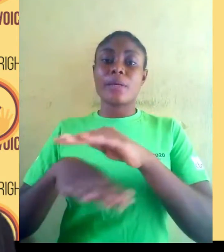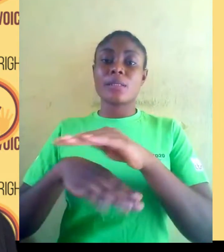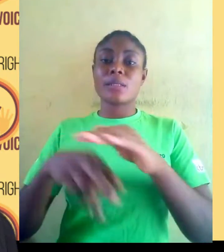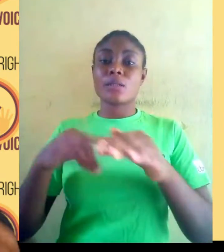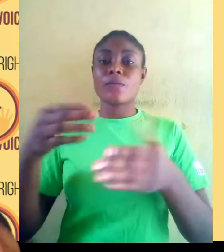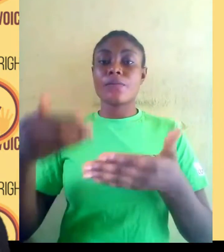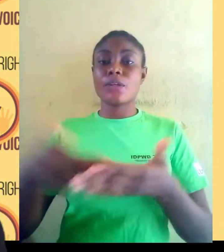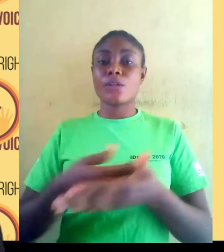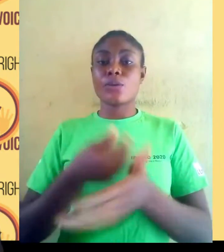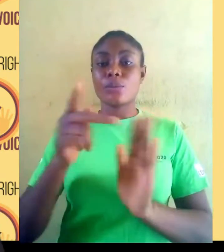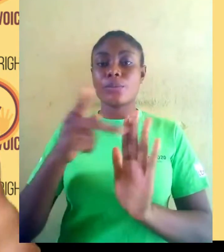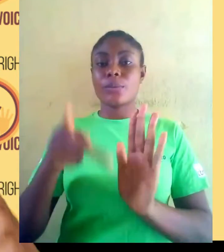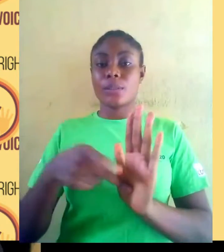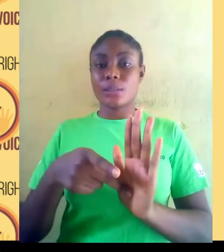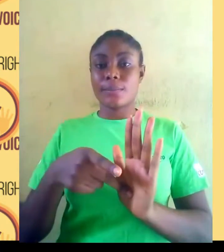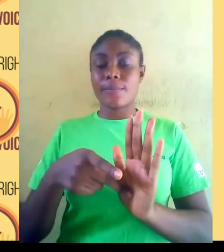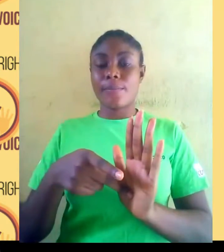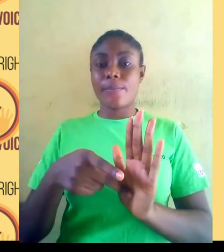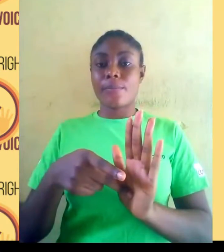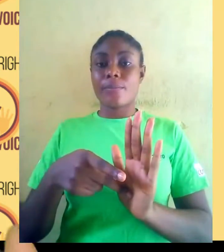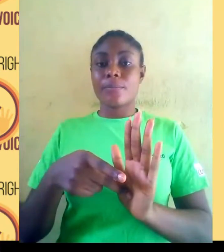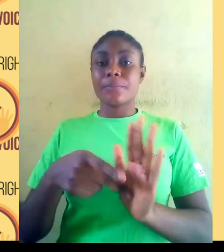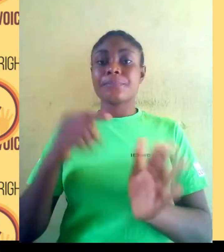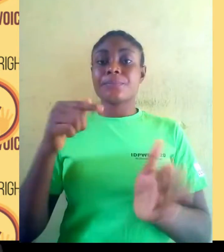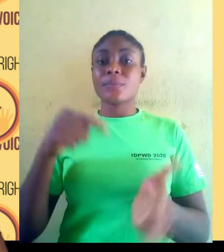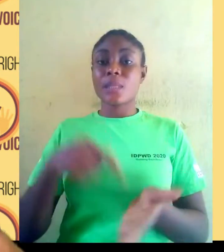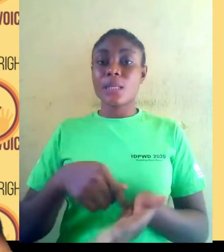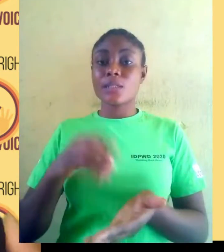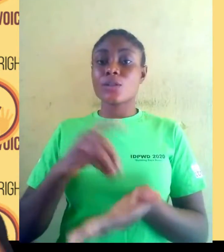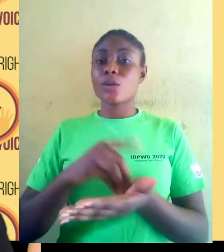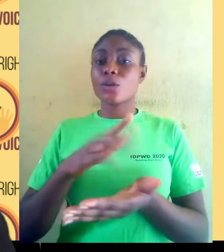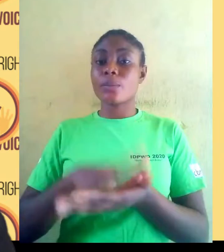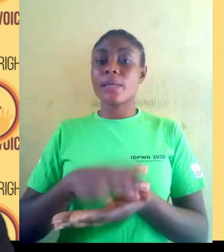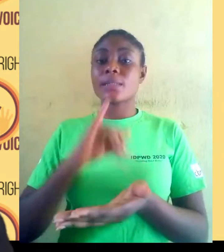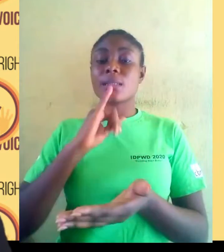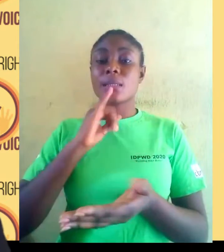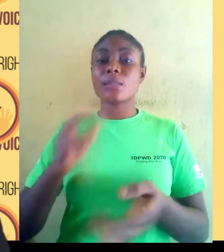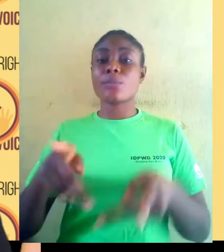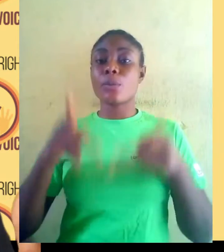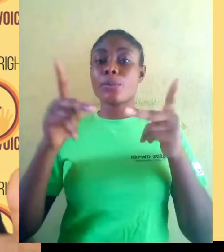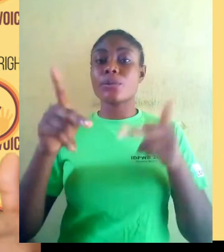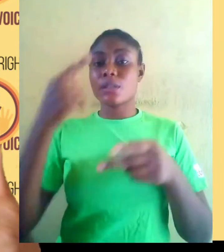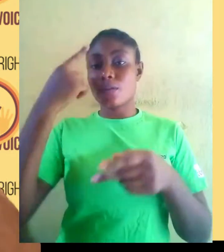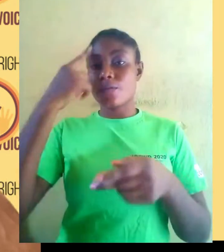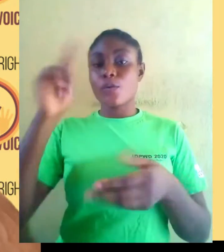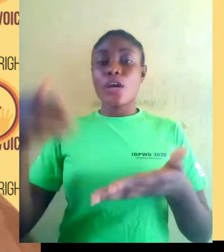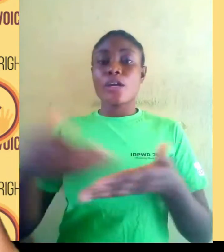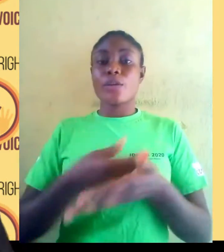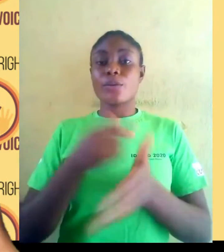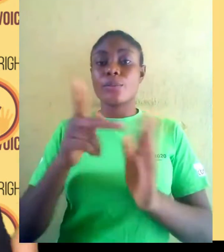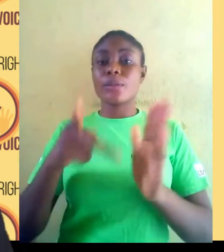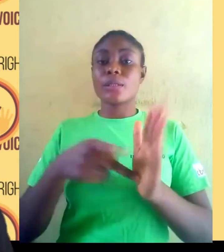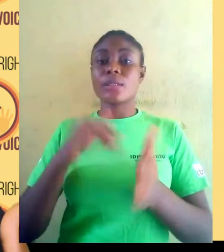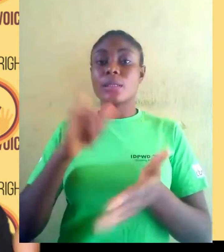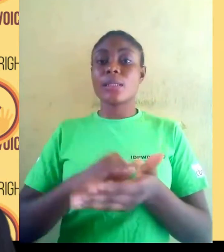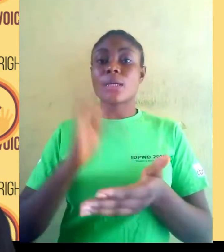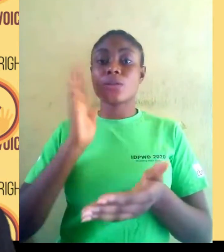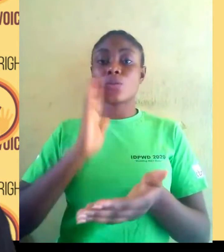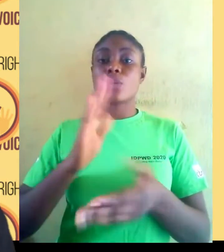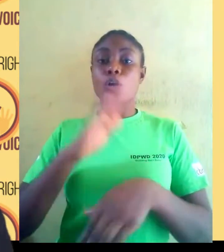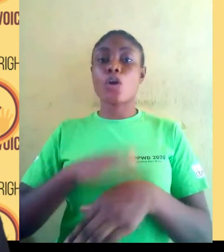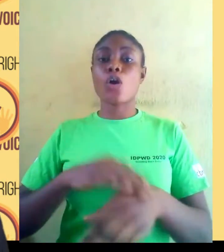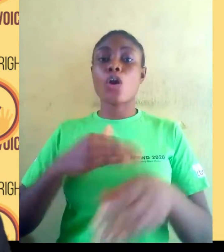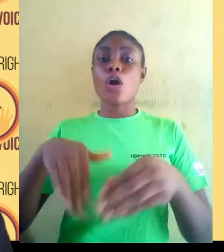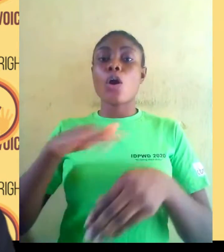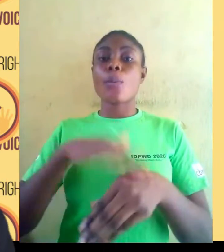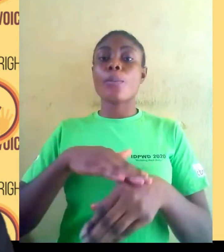This document is proposing for a new policy that is going to call upon the change of attitude